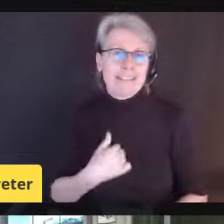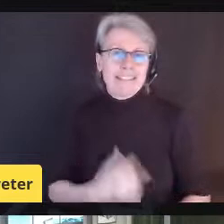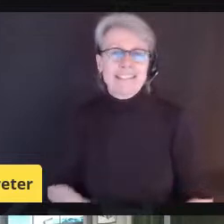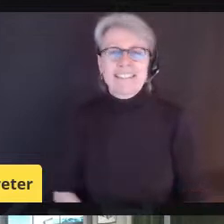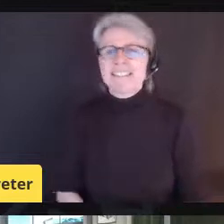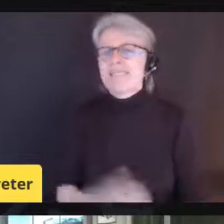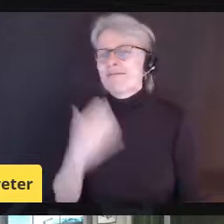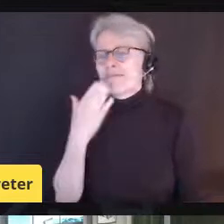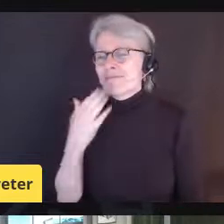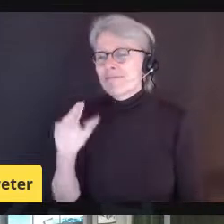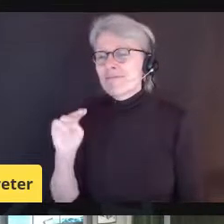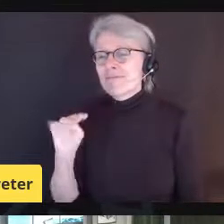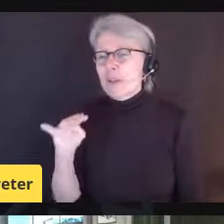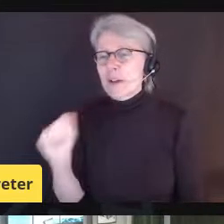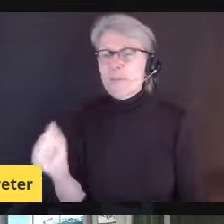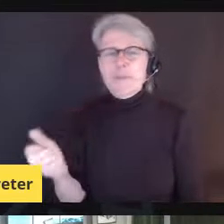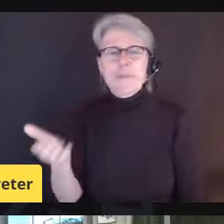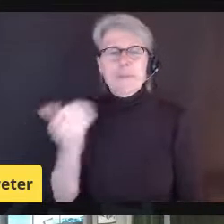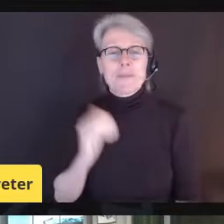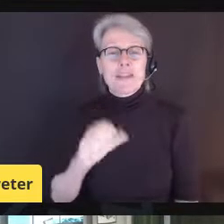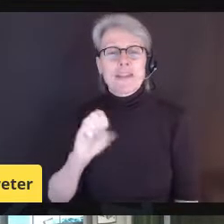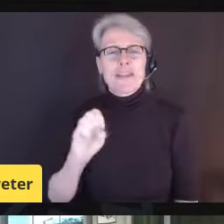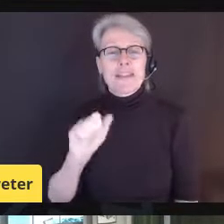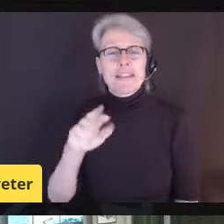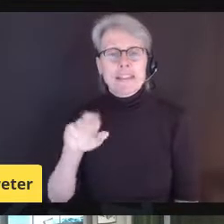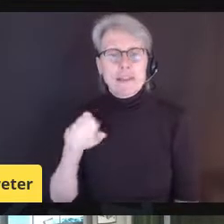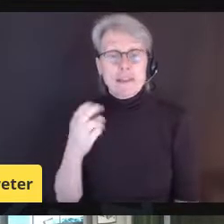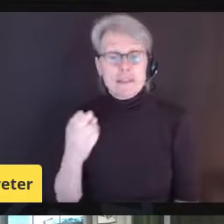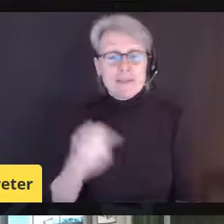Perfect. Thank you, Maria. Next on my screen, I have Sarah.